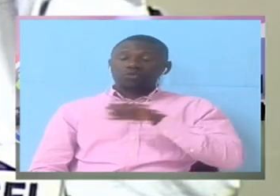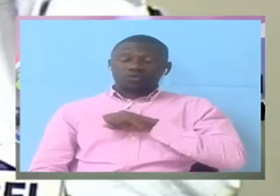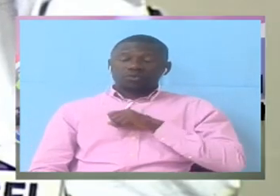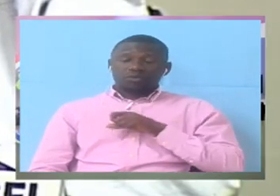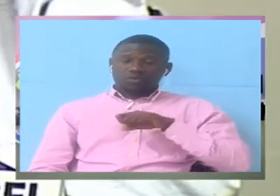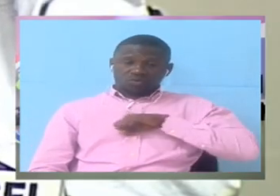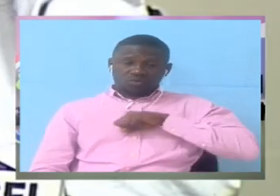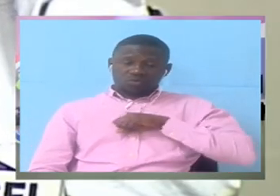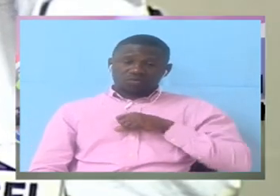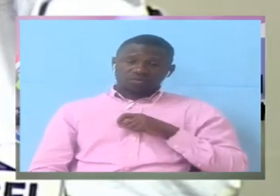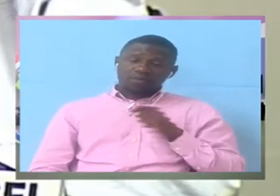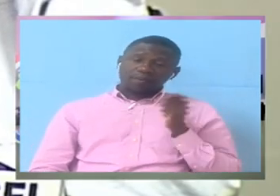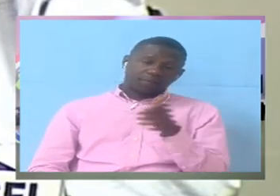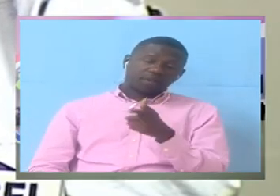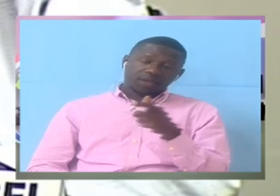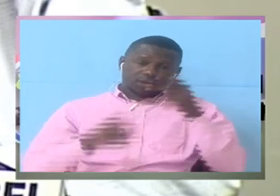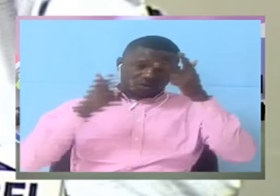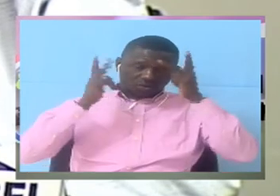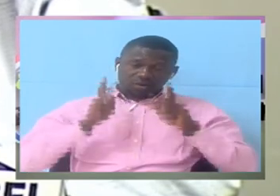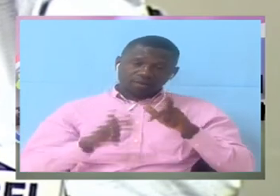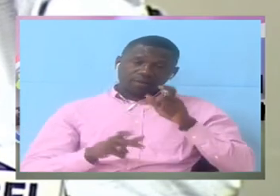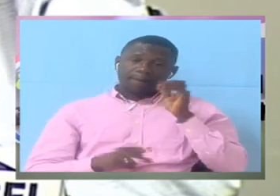them directly.